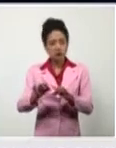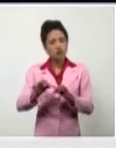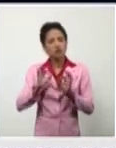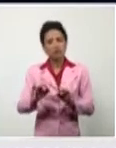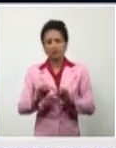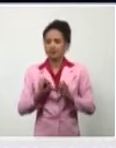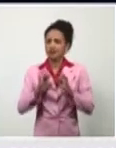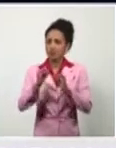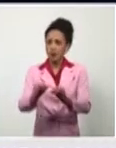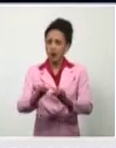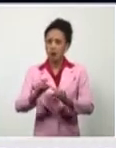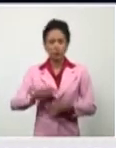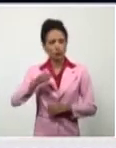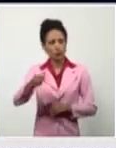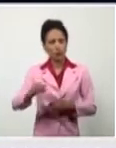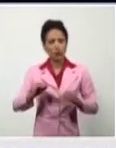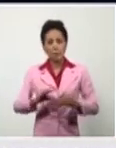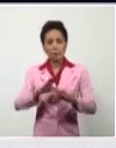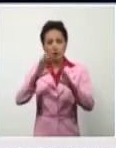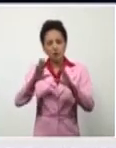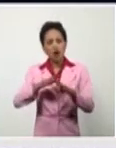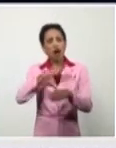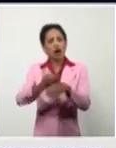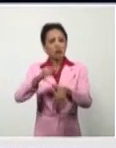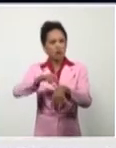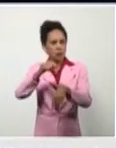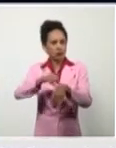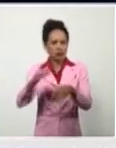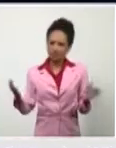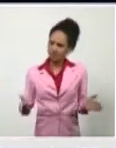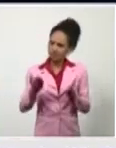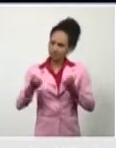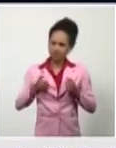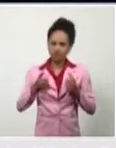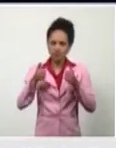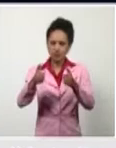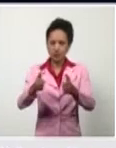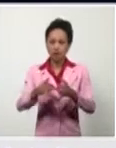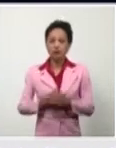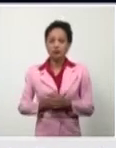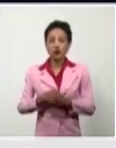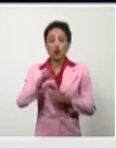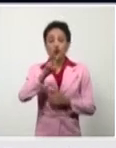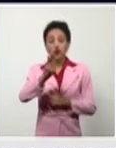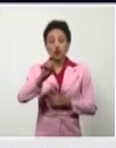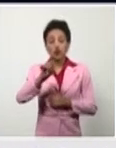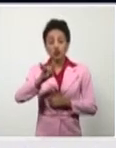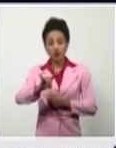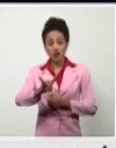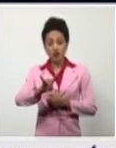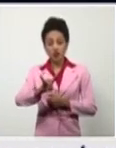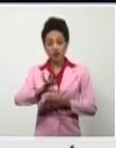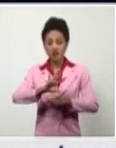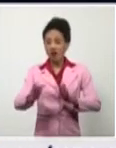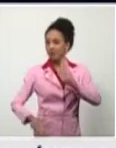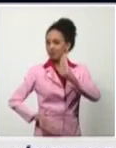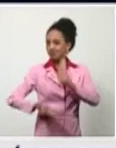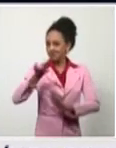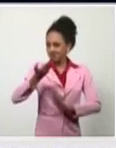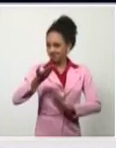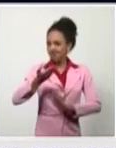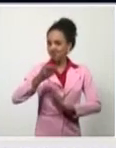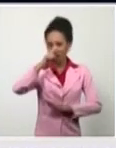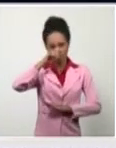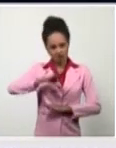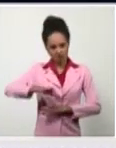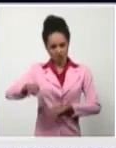All of them, as we always say, all of them have a satisfactory evolution with no complications. Out of them,